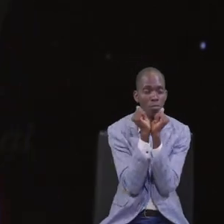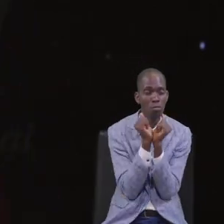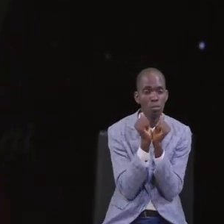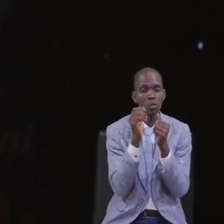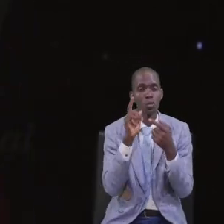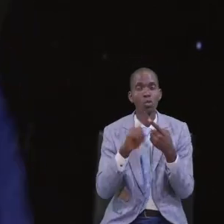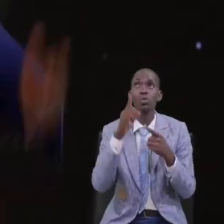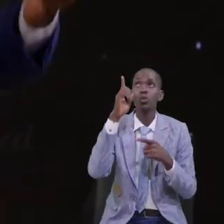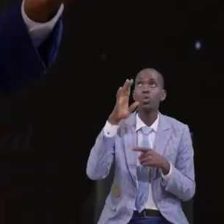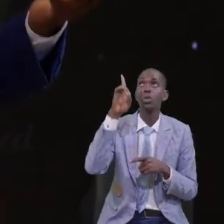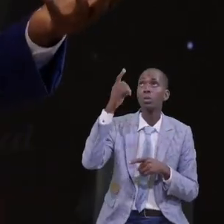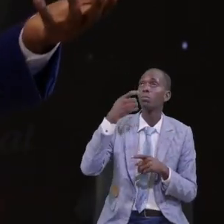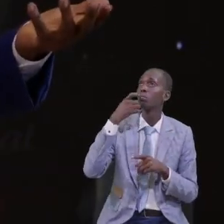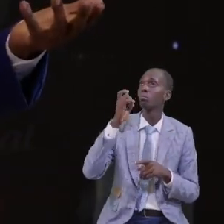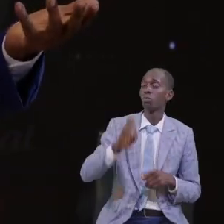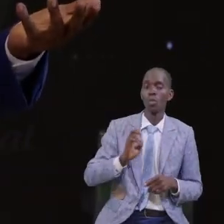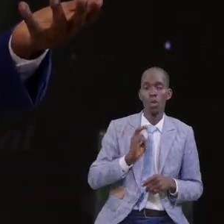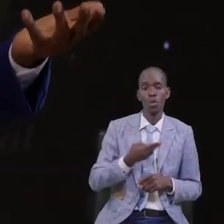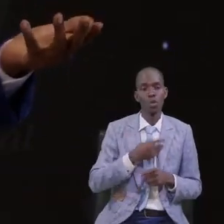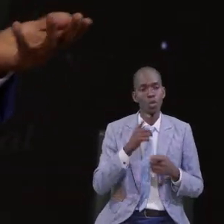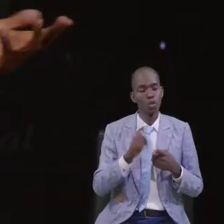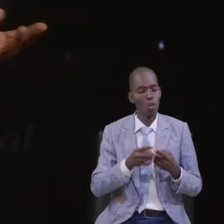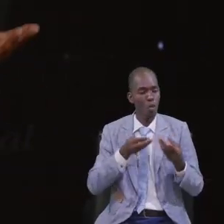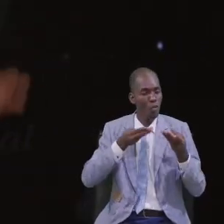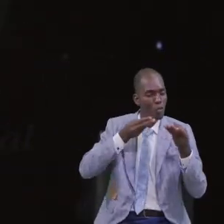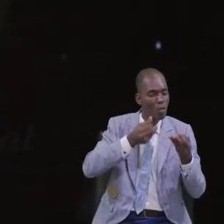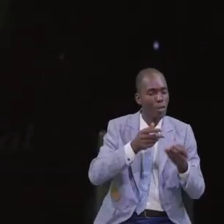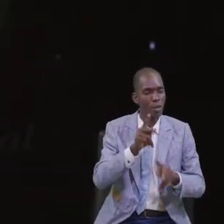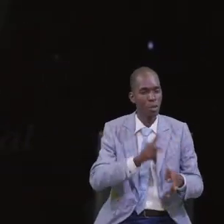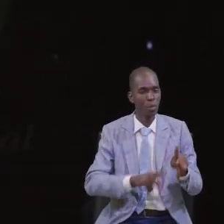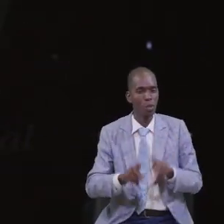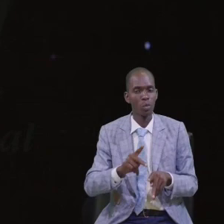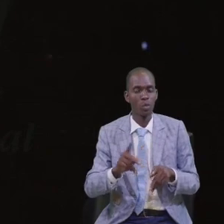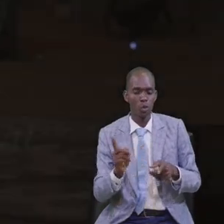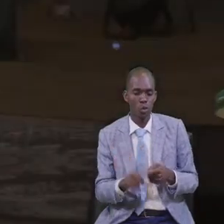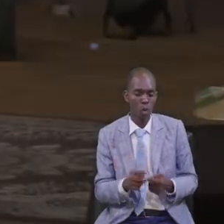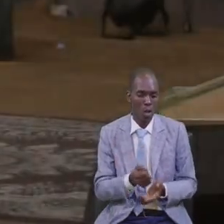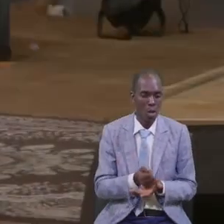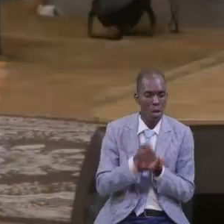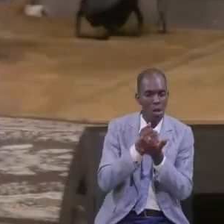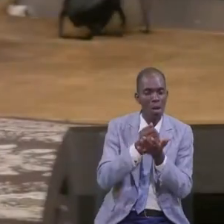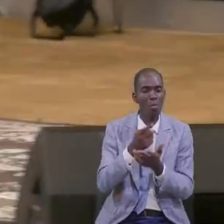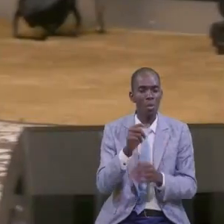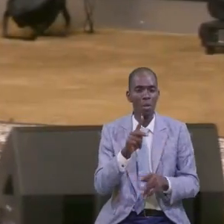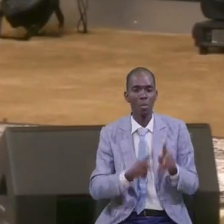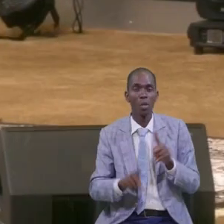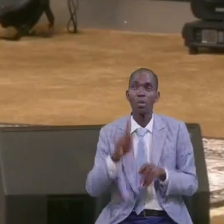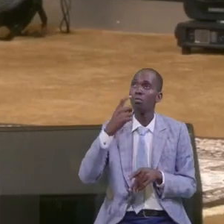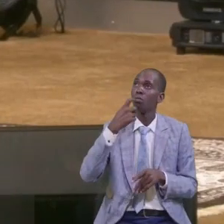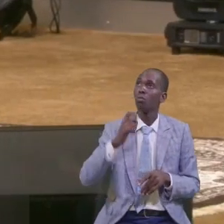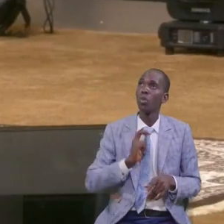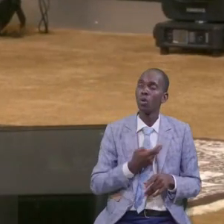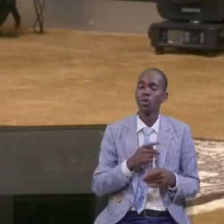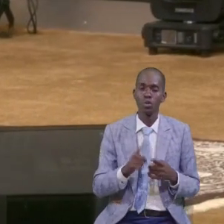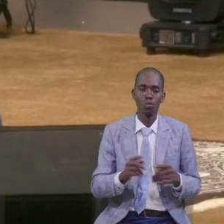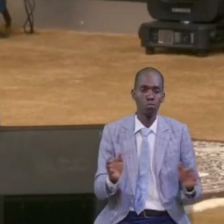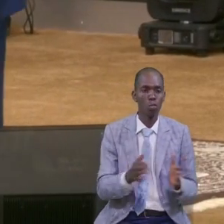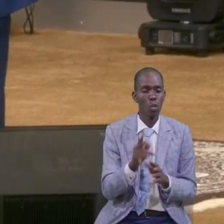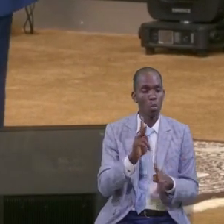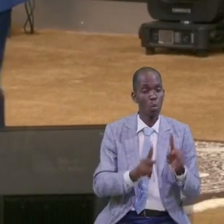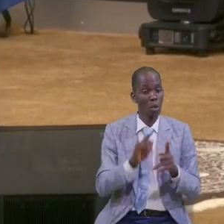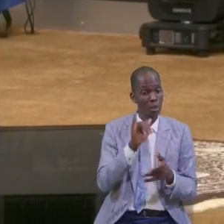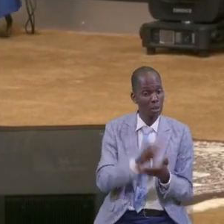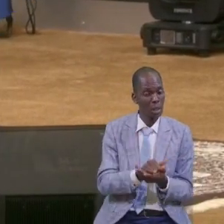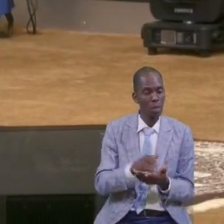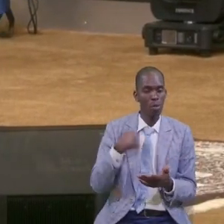feed the people. He told us to lead the people. He told us to help the people. And that is what we